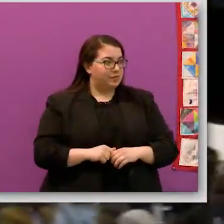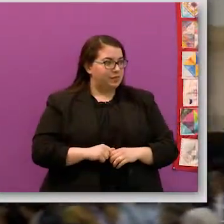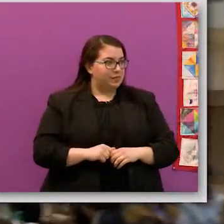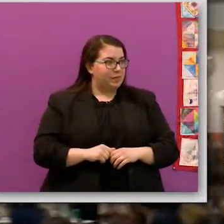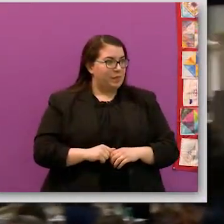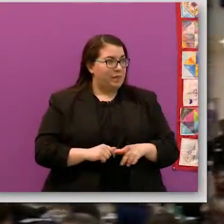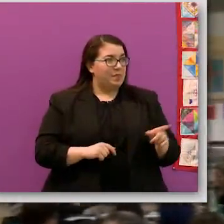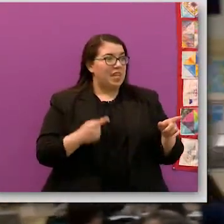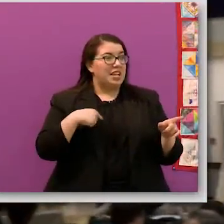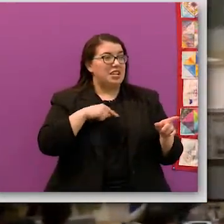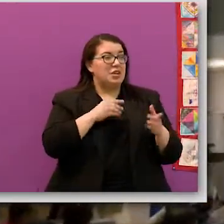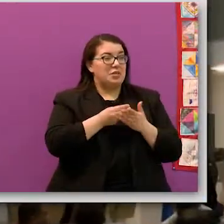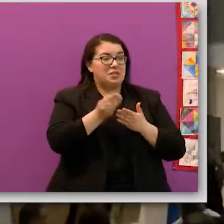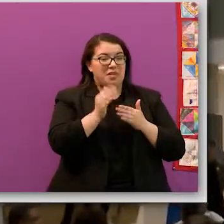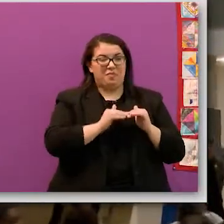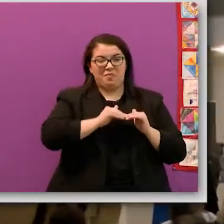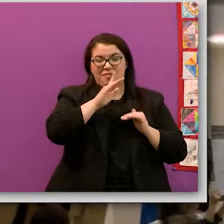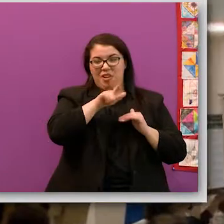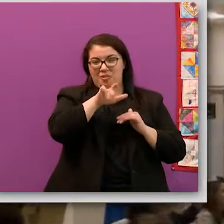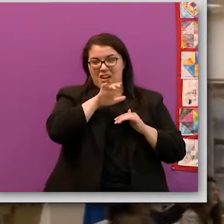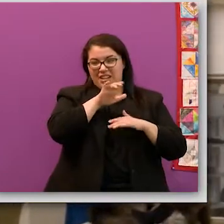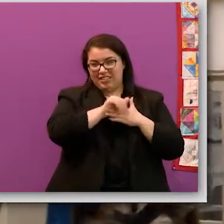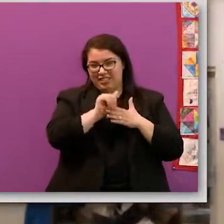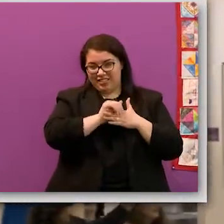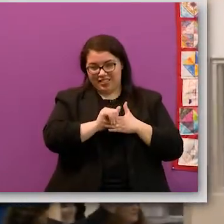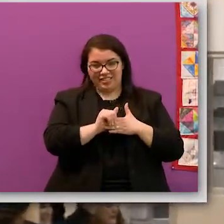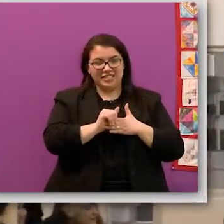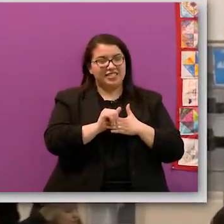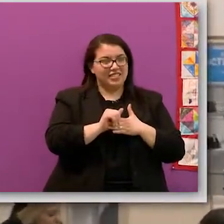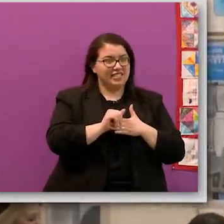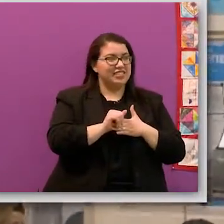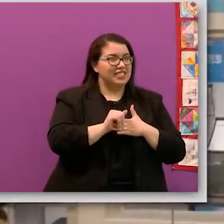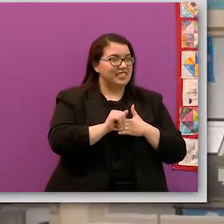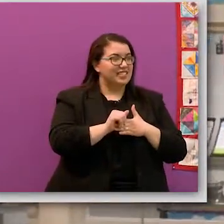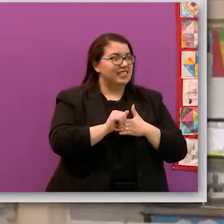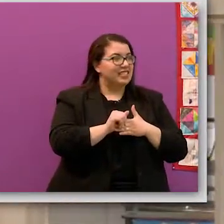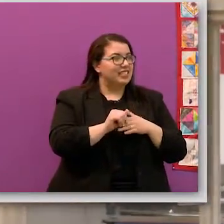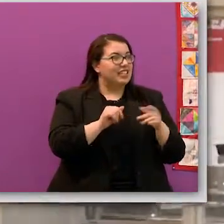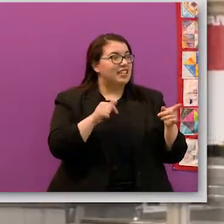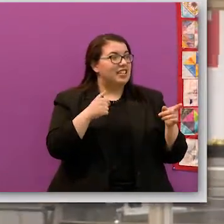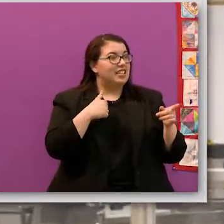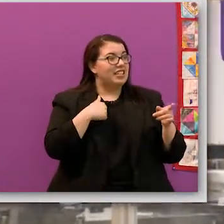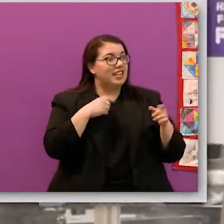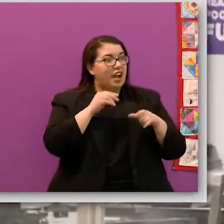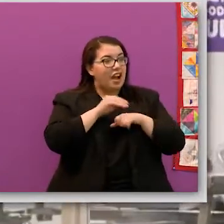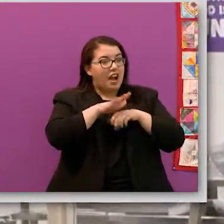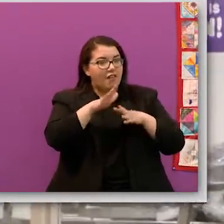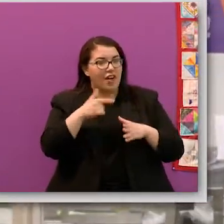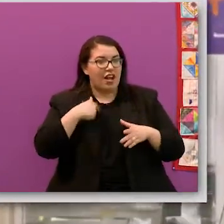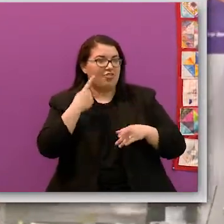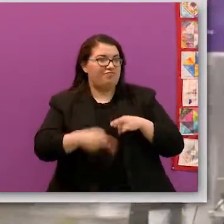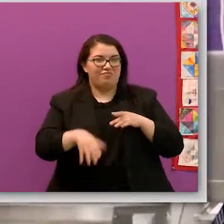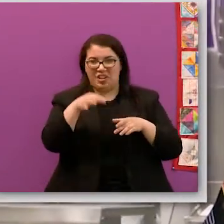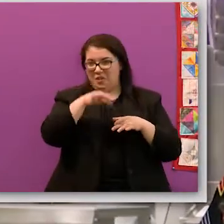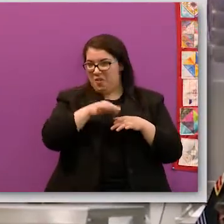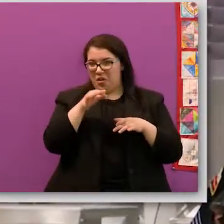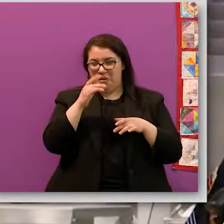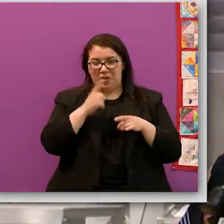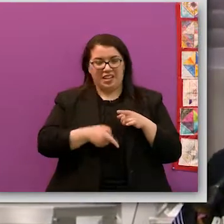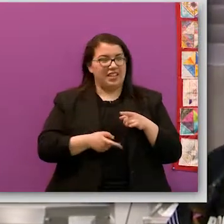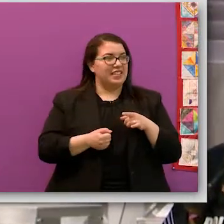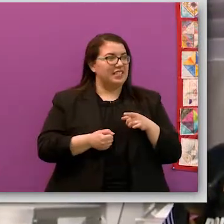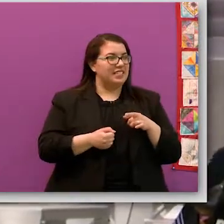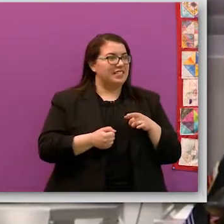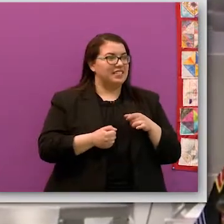You went over $100? All right. As an advisor to the mayor, we can't go over $100. It's got to be balanced. Well,